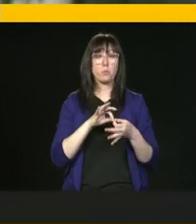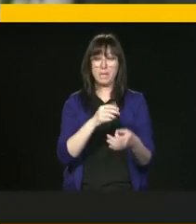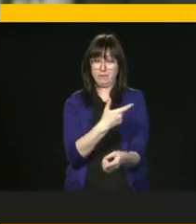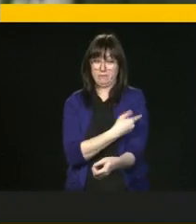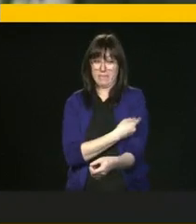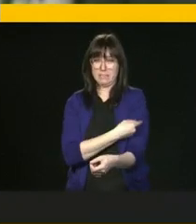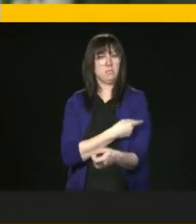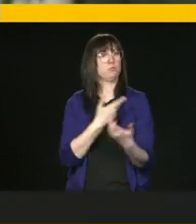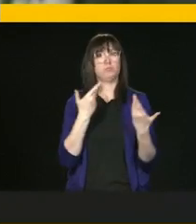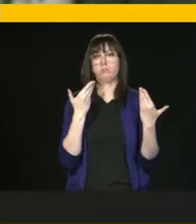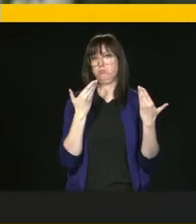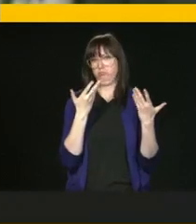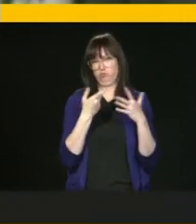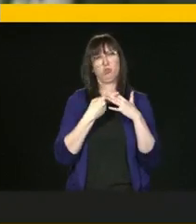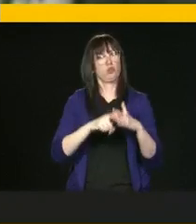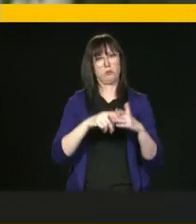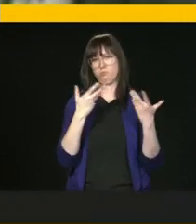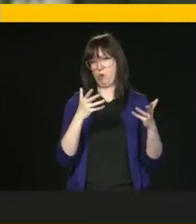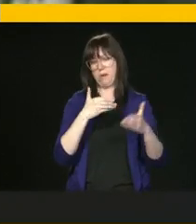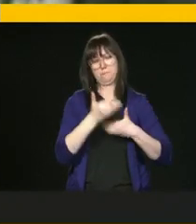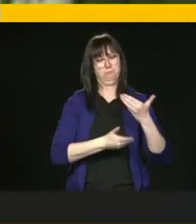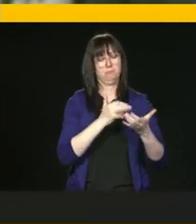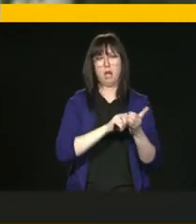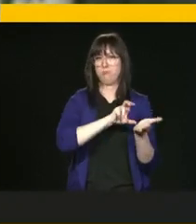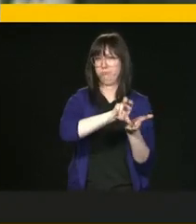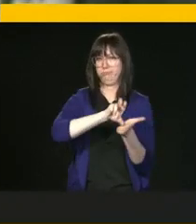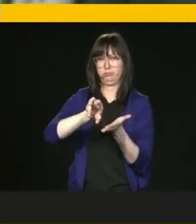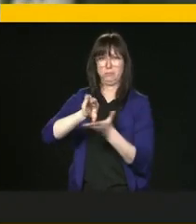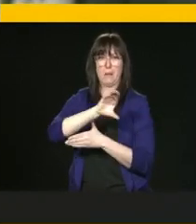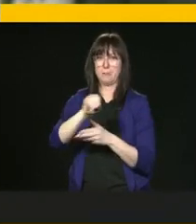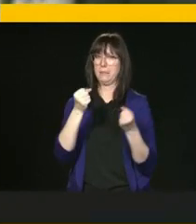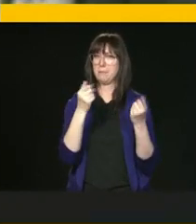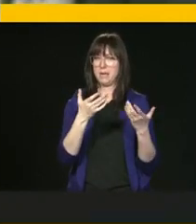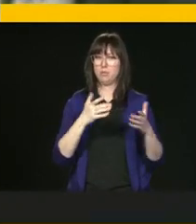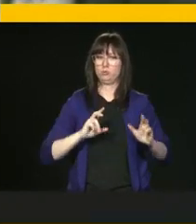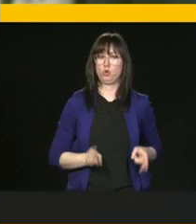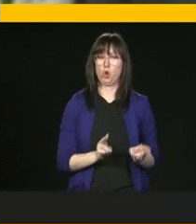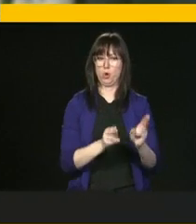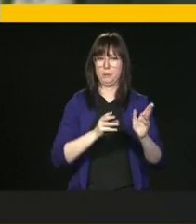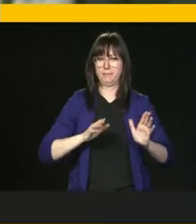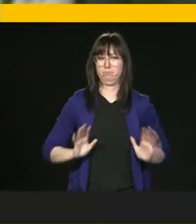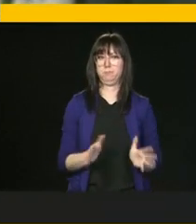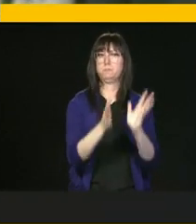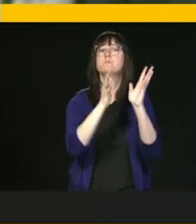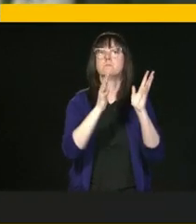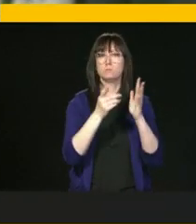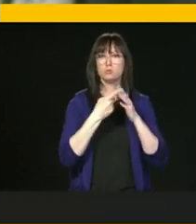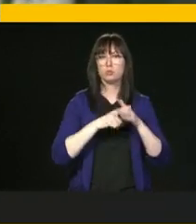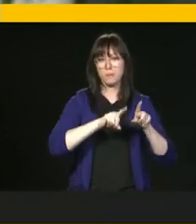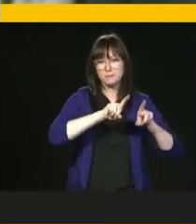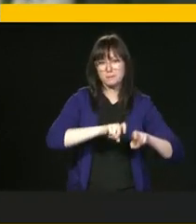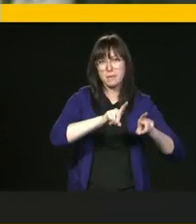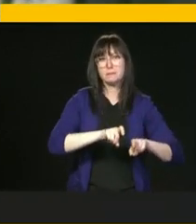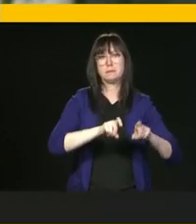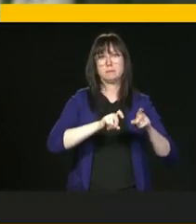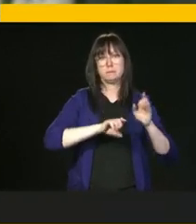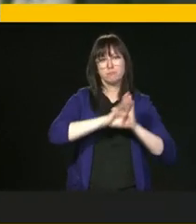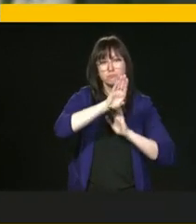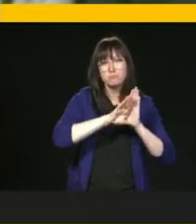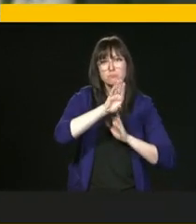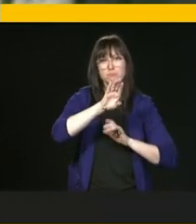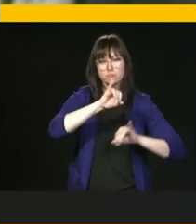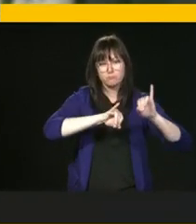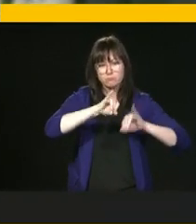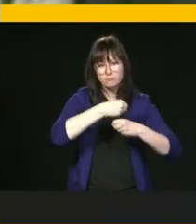have moved forward on investing in a number of companies to accelerate their movement towards clinical trials and